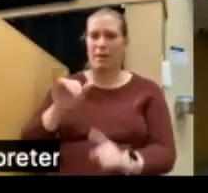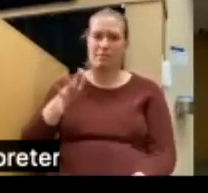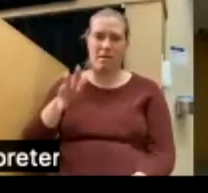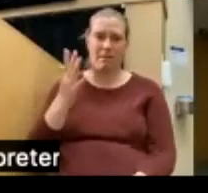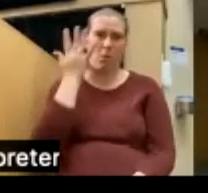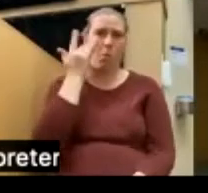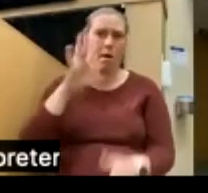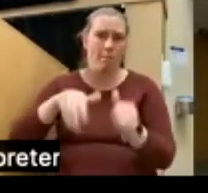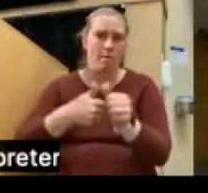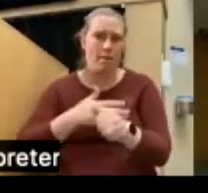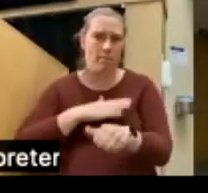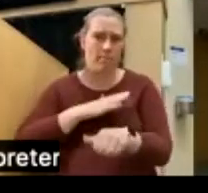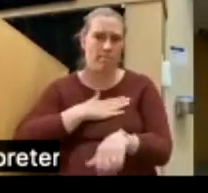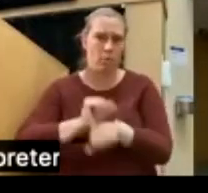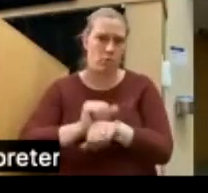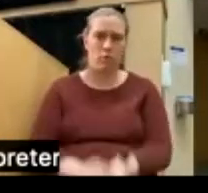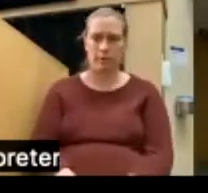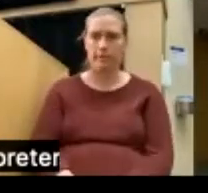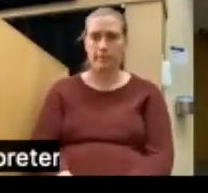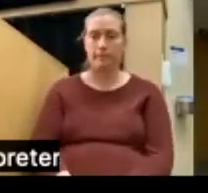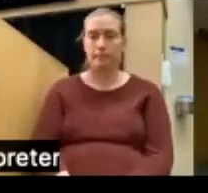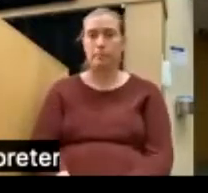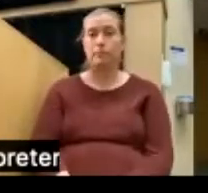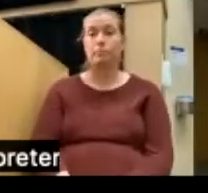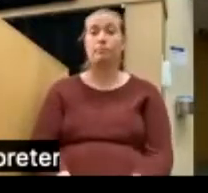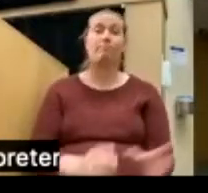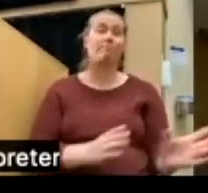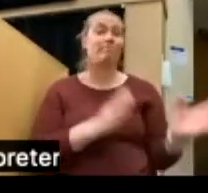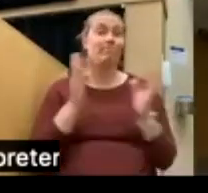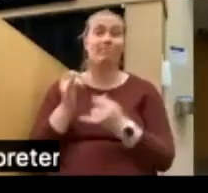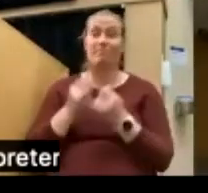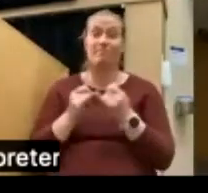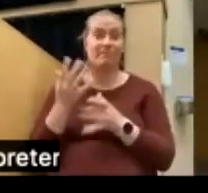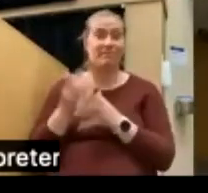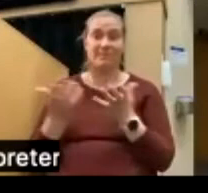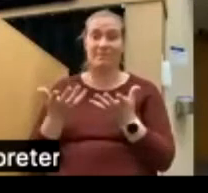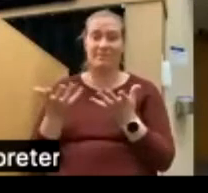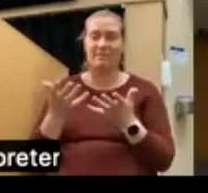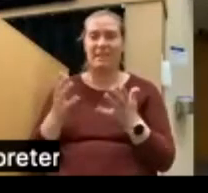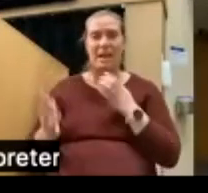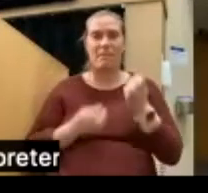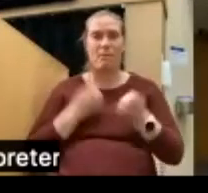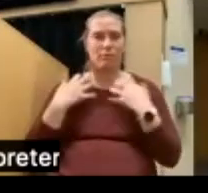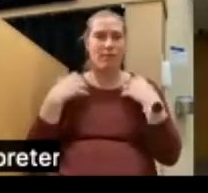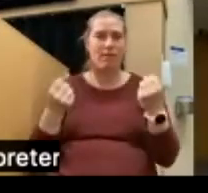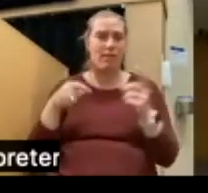respects. And the other thing that's missing from this is that emotional health really